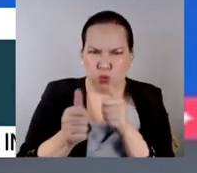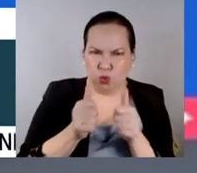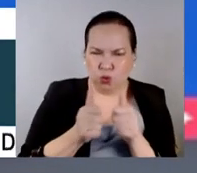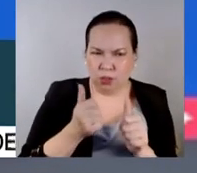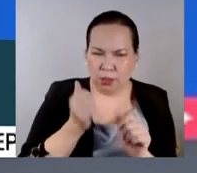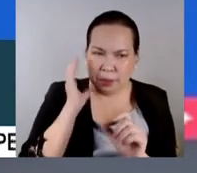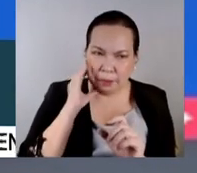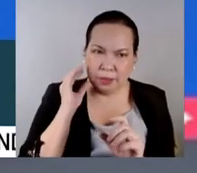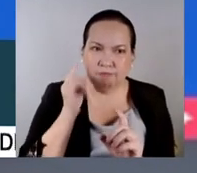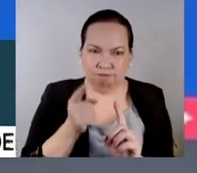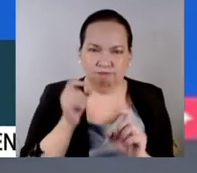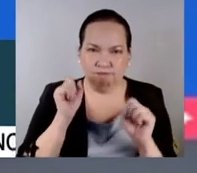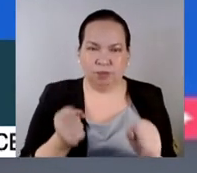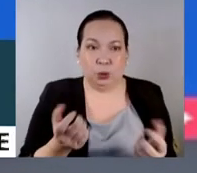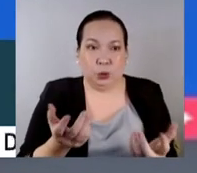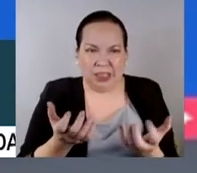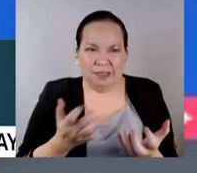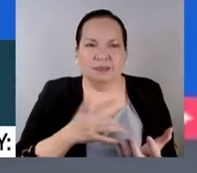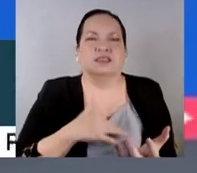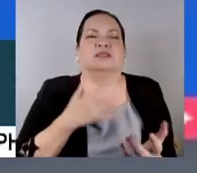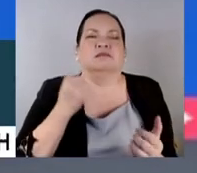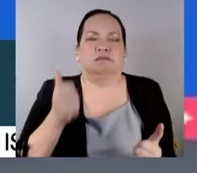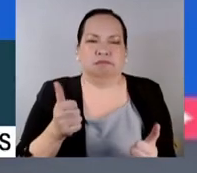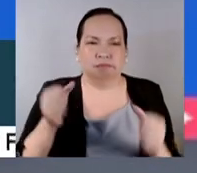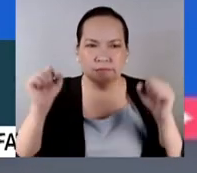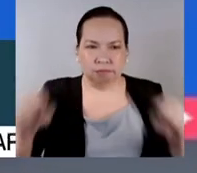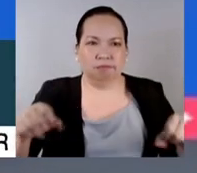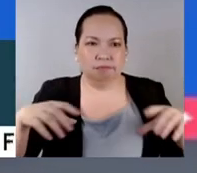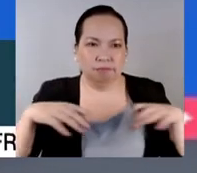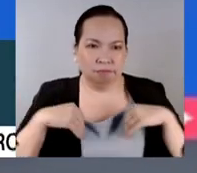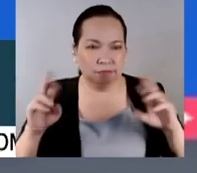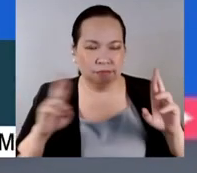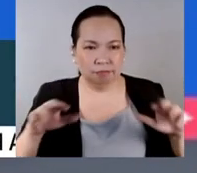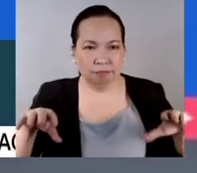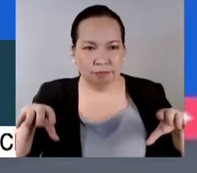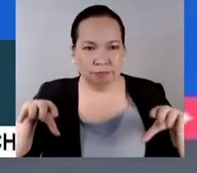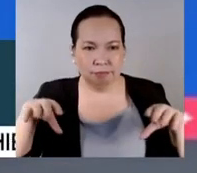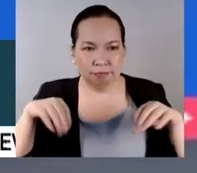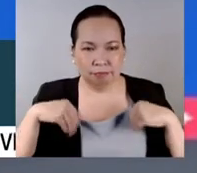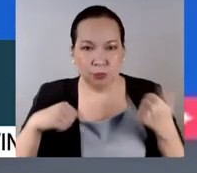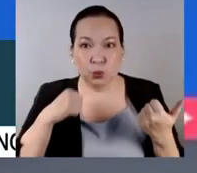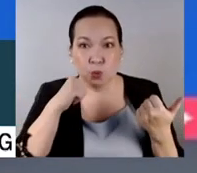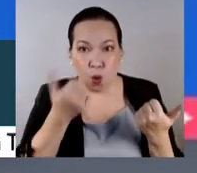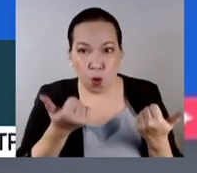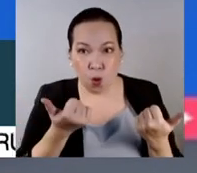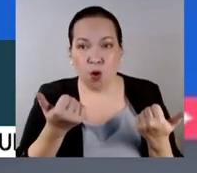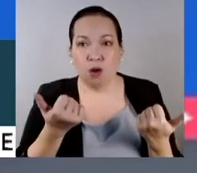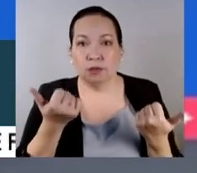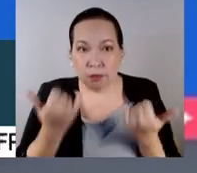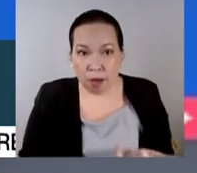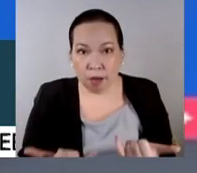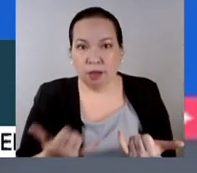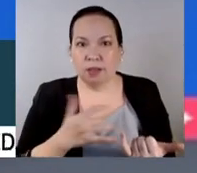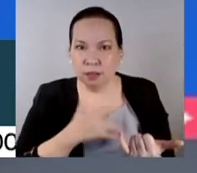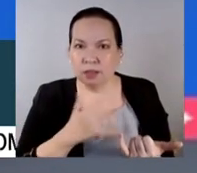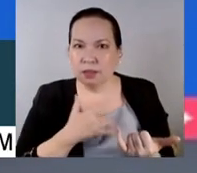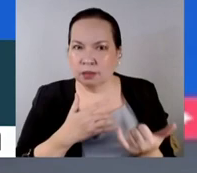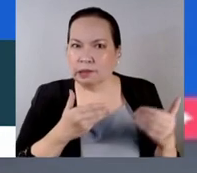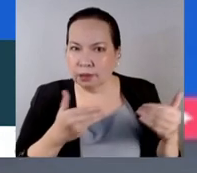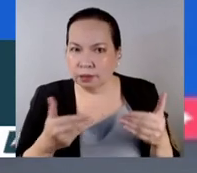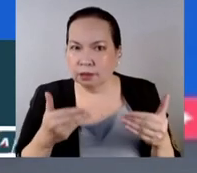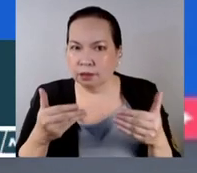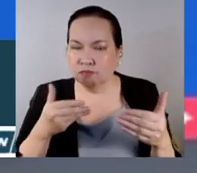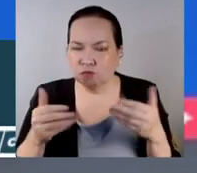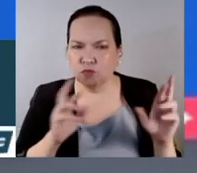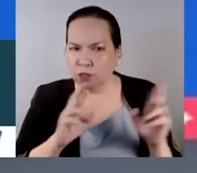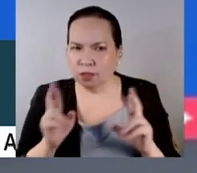this. You want the feeling that you have, you know, today, tomorrow, leading up to the game, how you feel, you know,